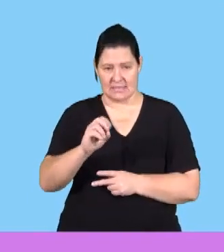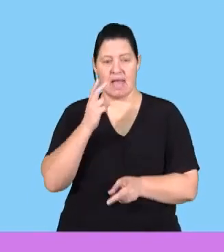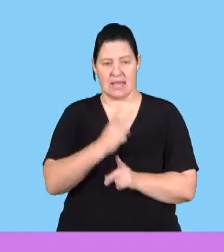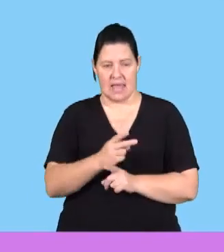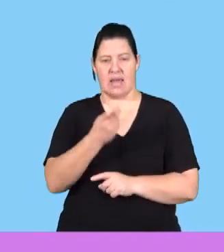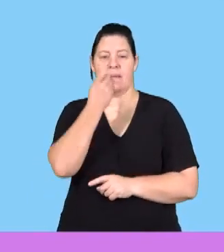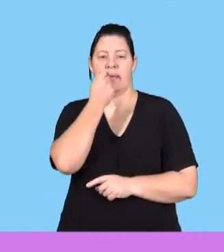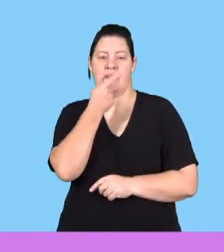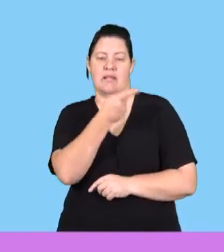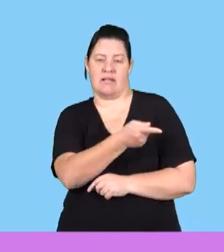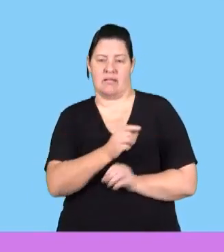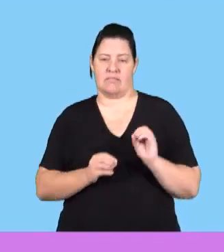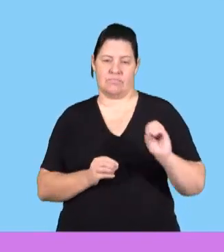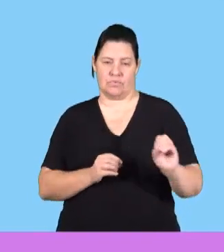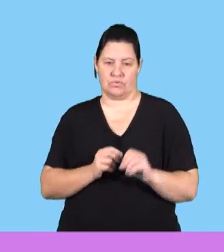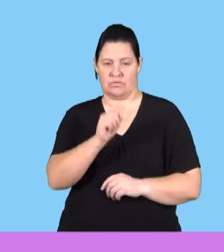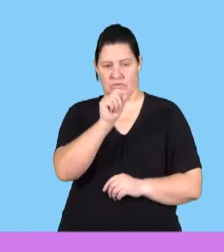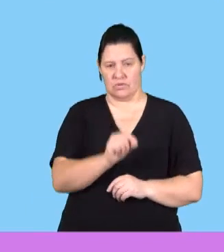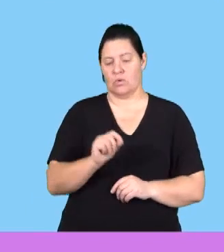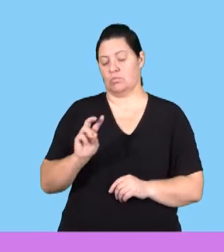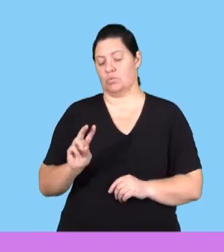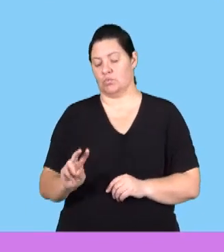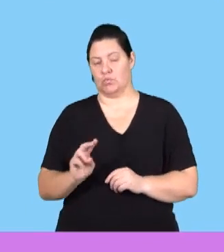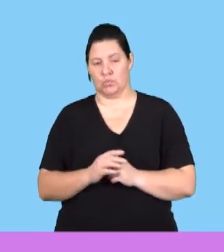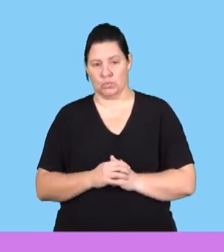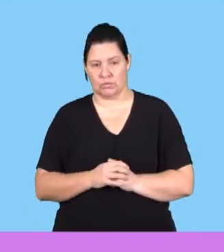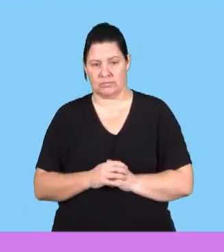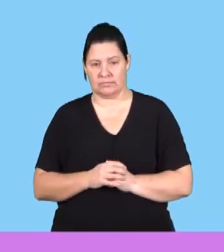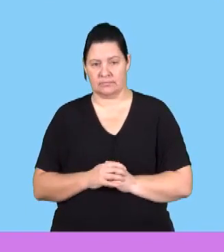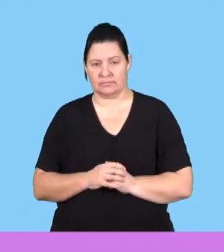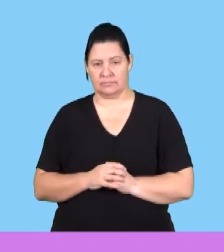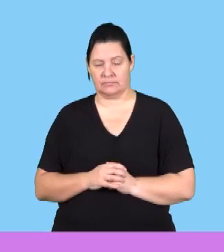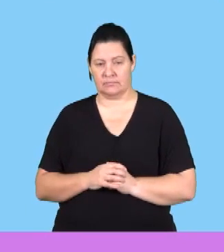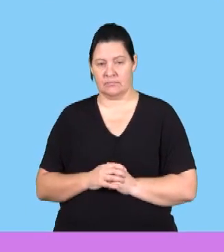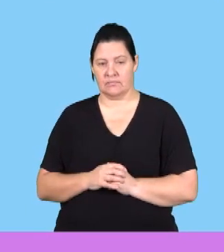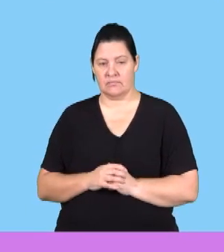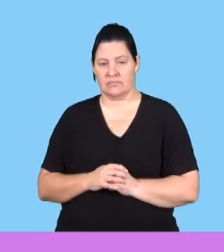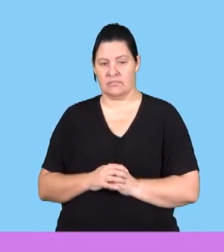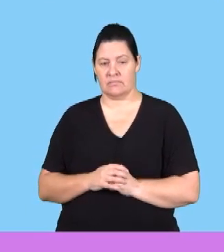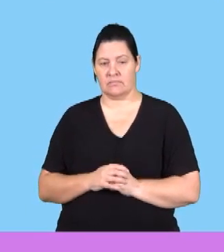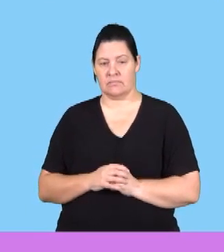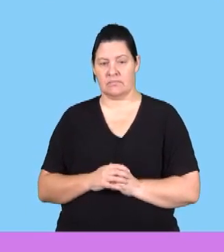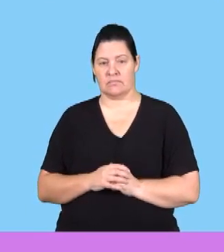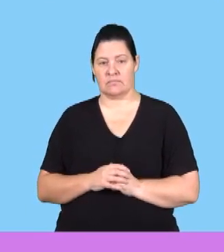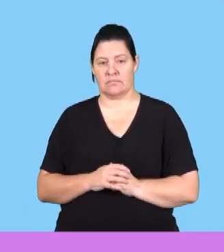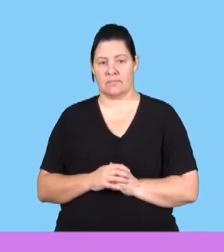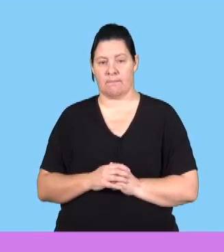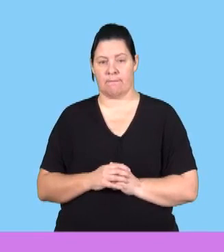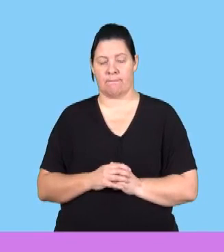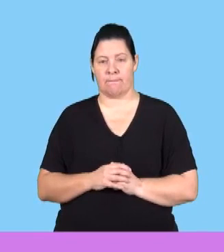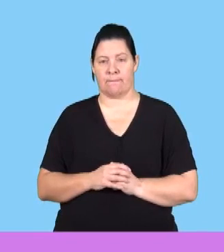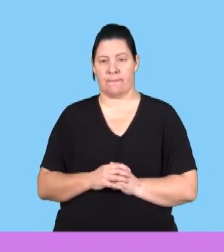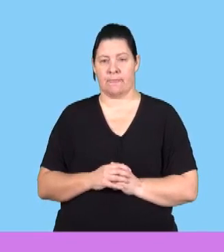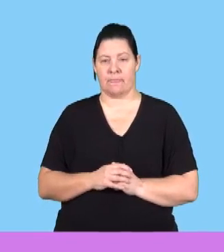which is again a male. So that one will be here as well. So what happens now? The frequency becomes